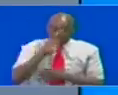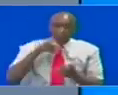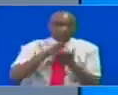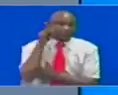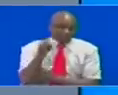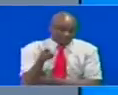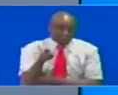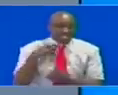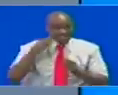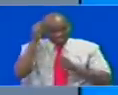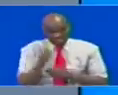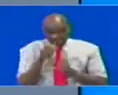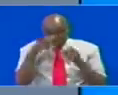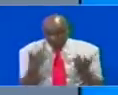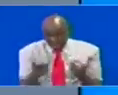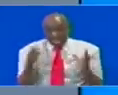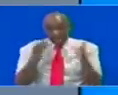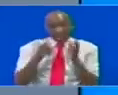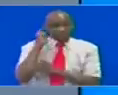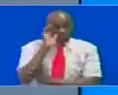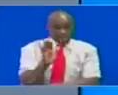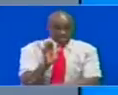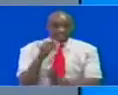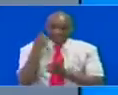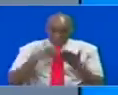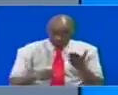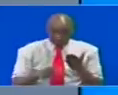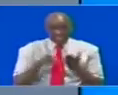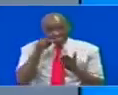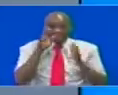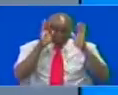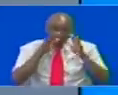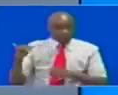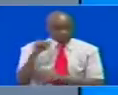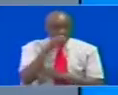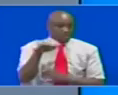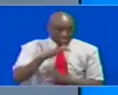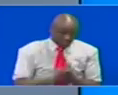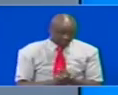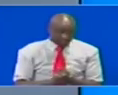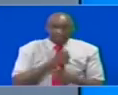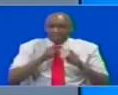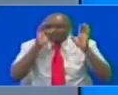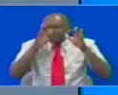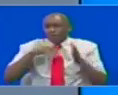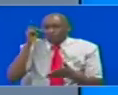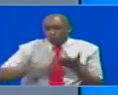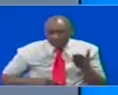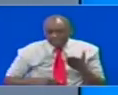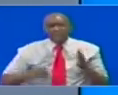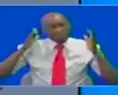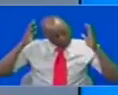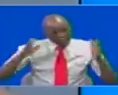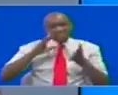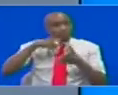shillings in a judgment termed by the company's lawyer as important for the aviation industry. But more importantly, the biggest